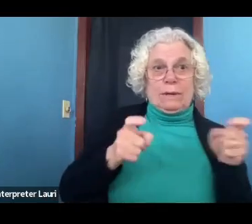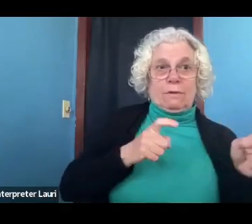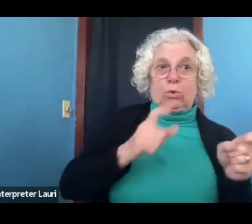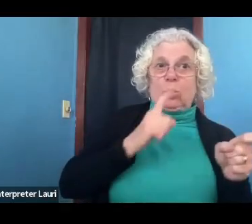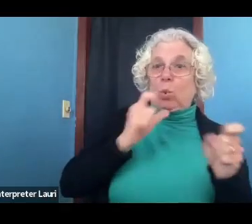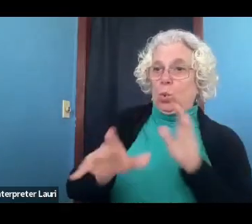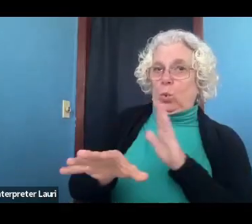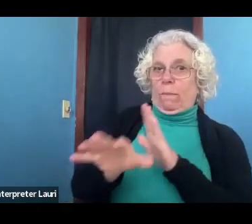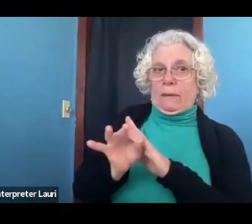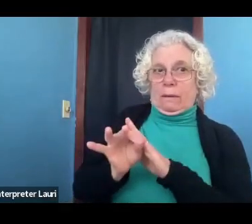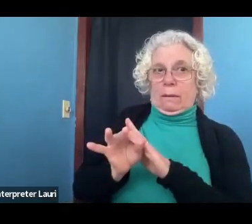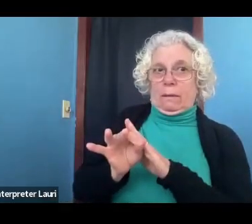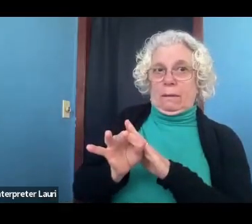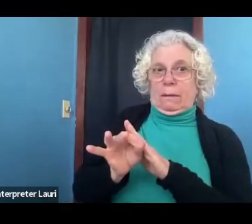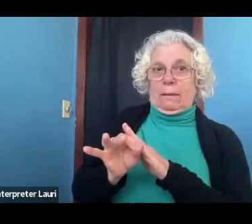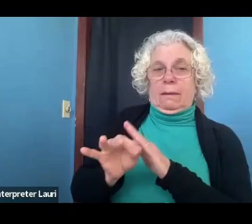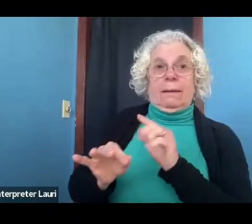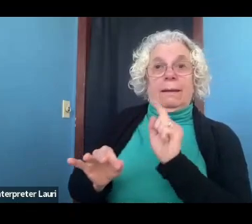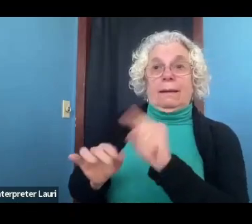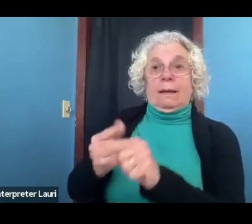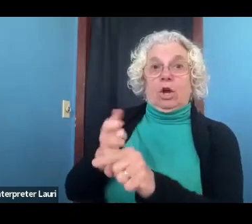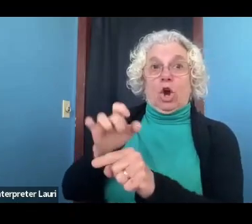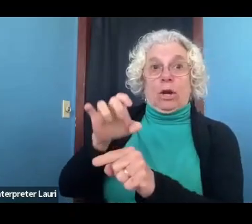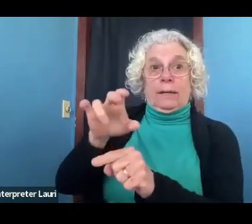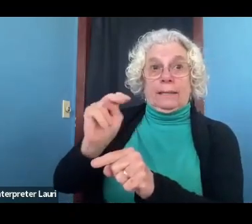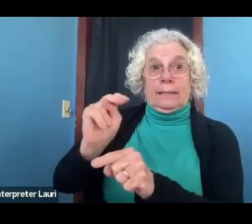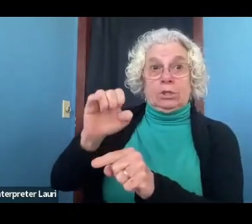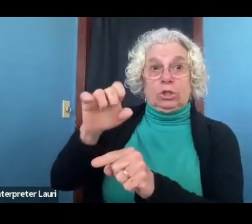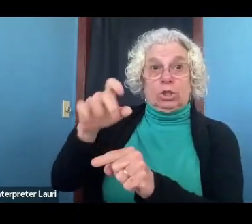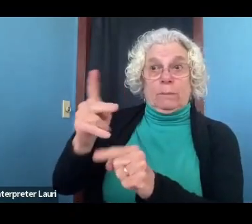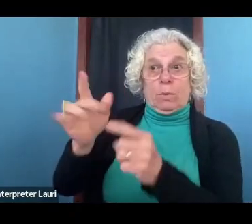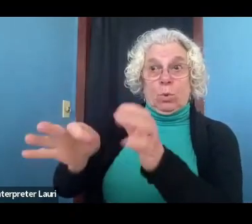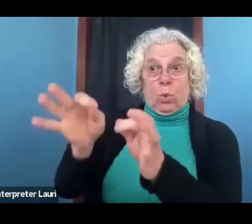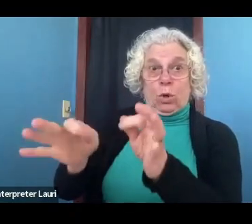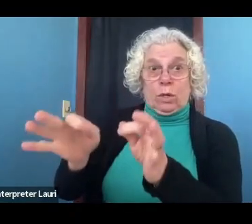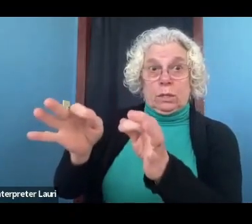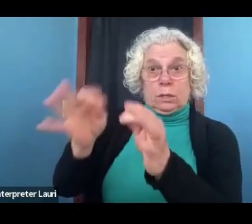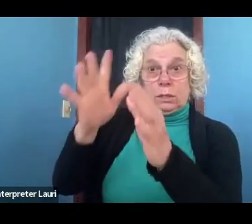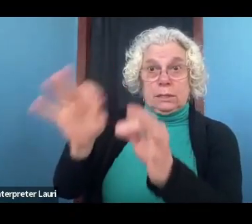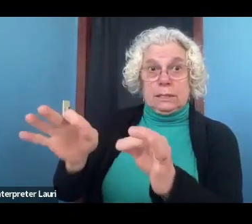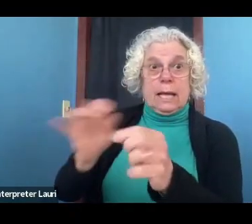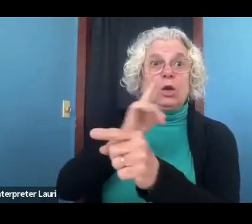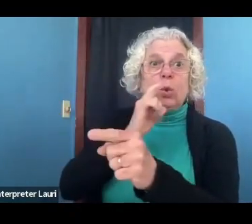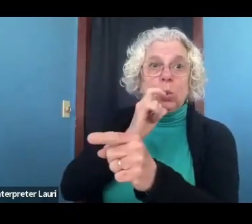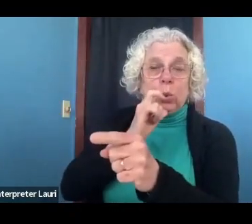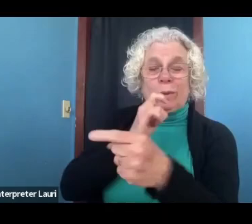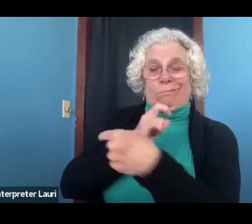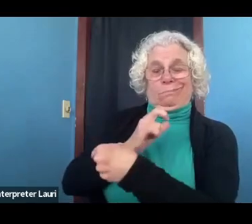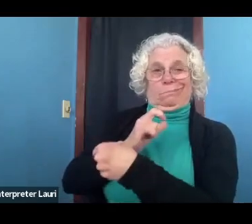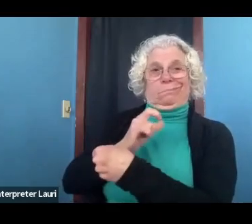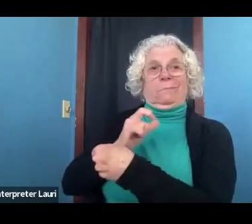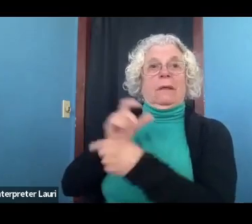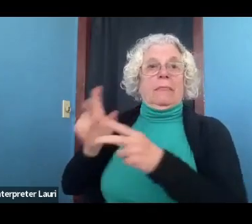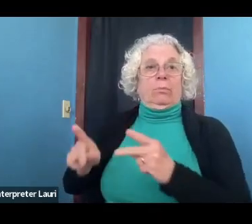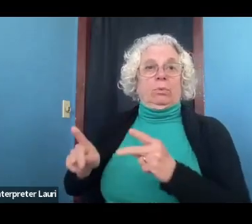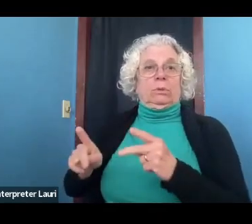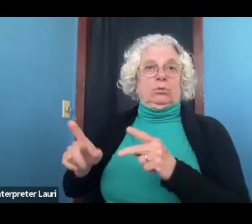possible. So if that guardianship does happen, your healthcare agent would be plugged into the guardianship